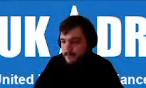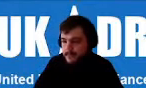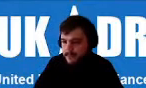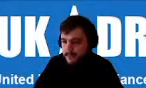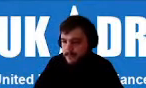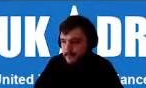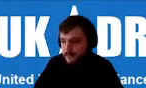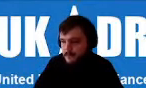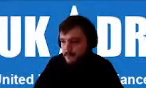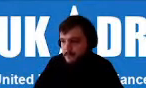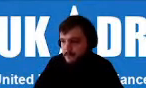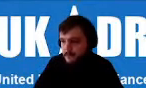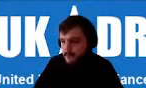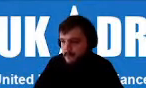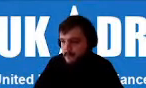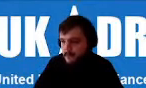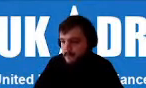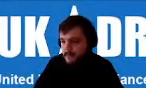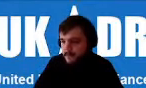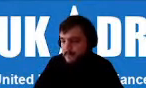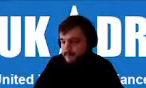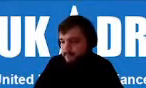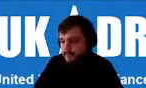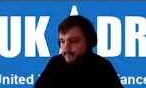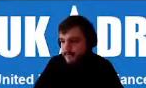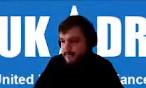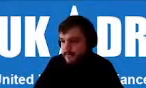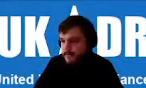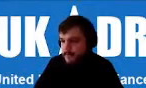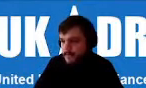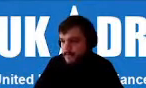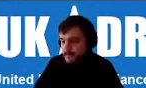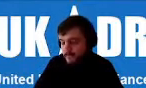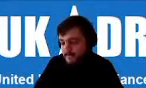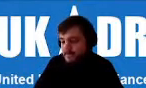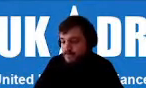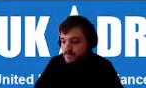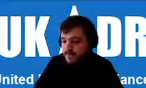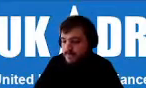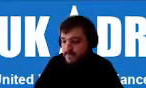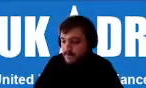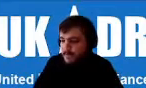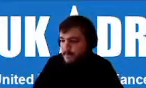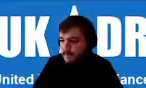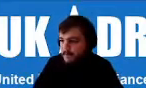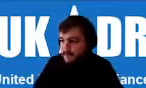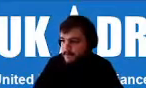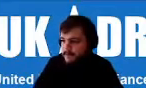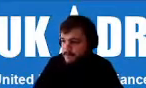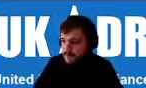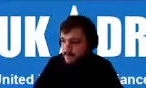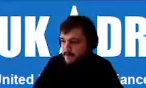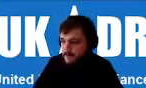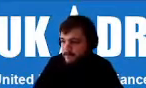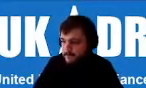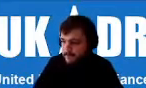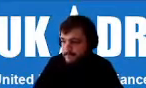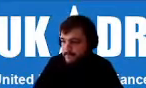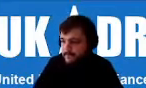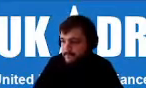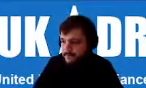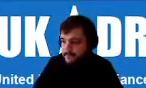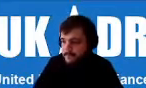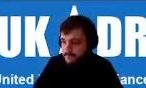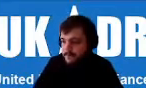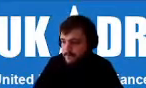became a social leper or something. How things have changed. We now have tens of thousands of people involved in this, and well,